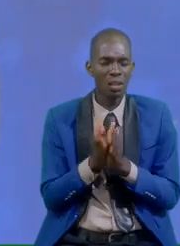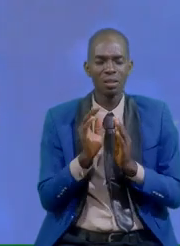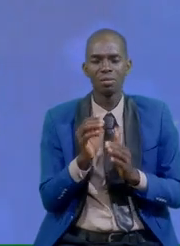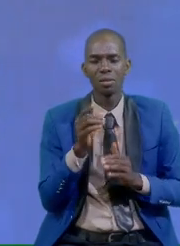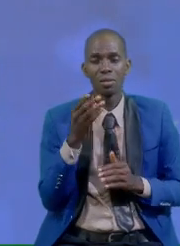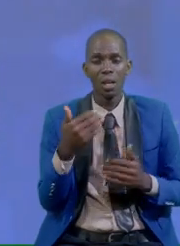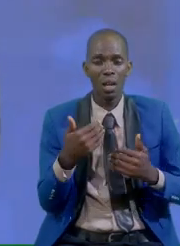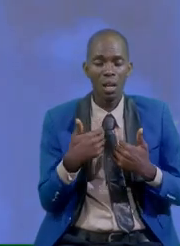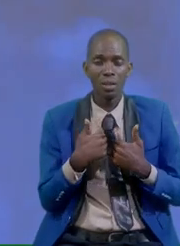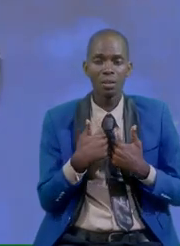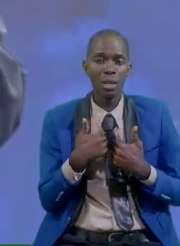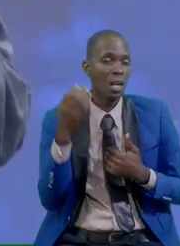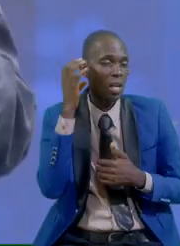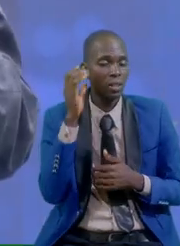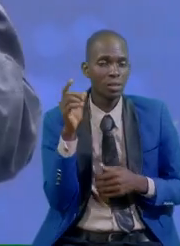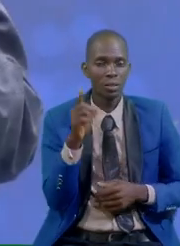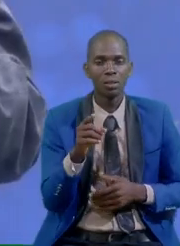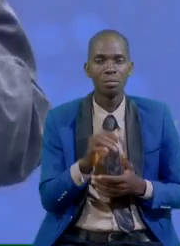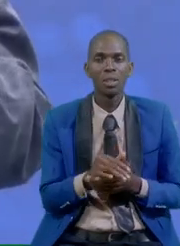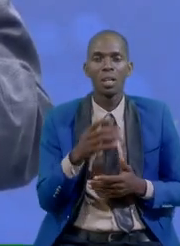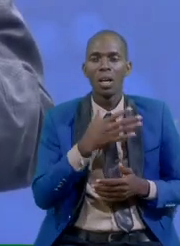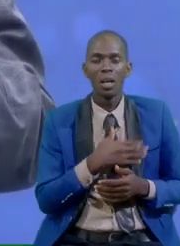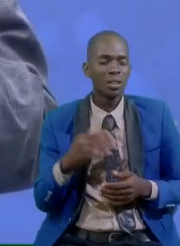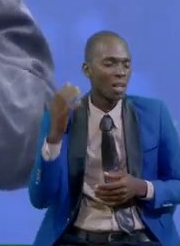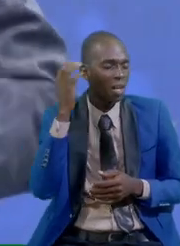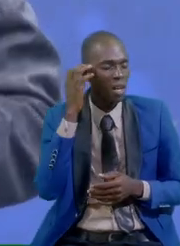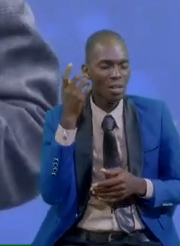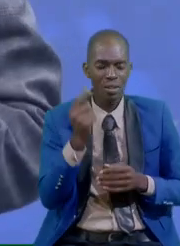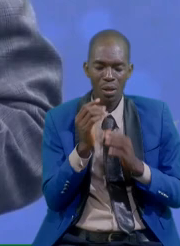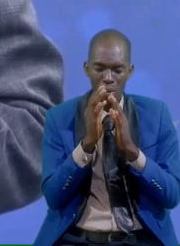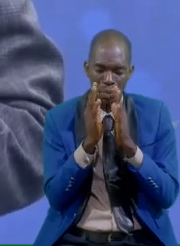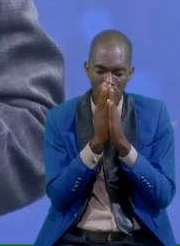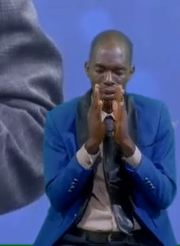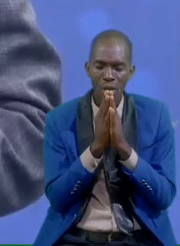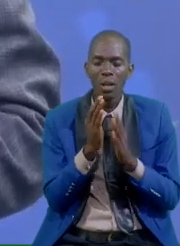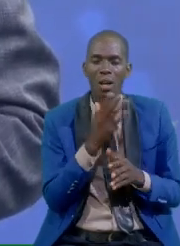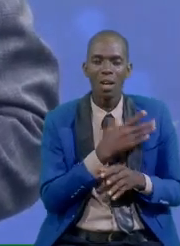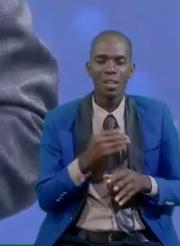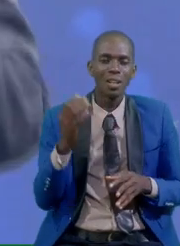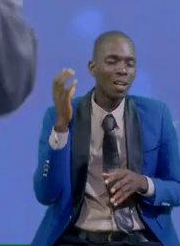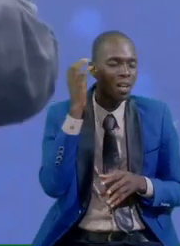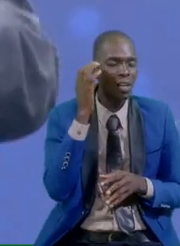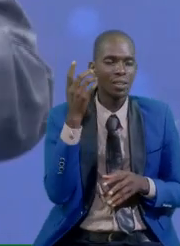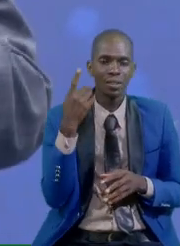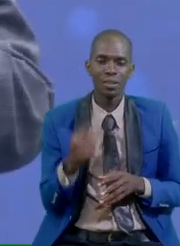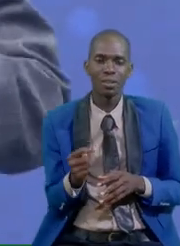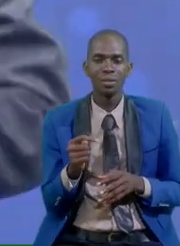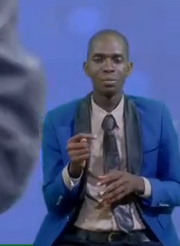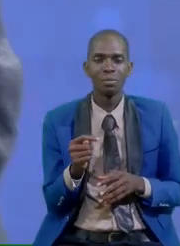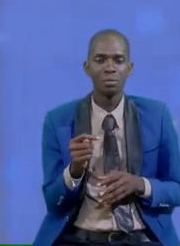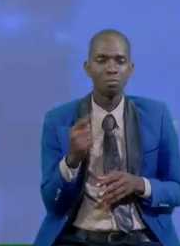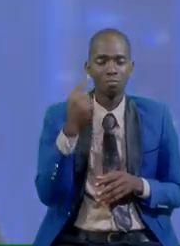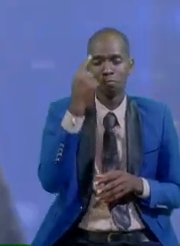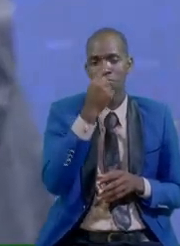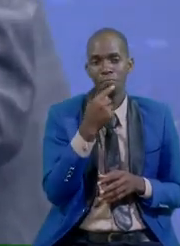incarcerated heard them. They heard the prayer. They heard the praises. And think about that.